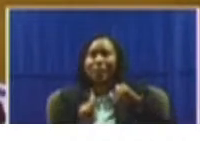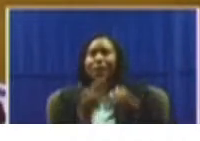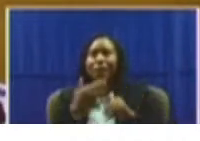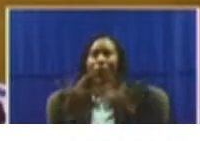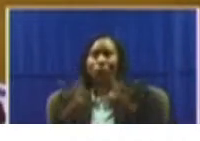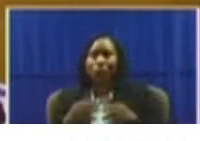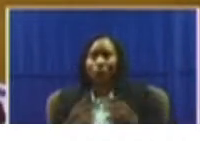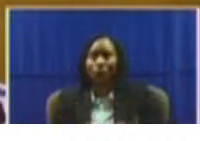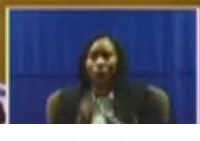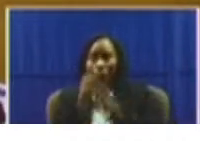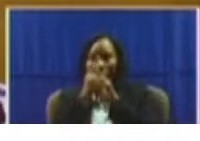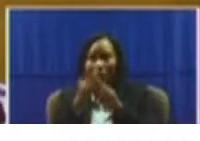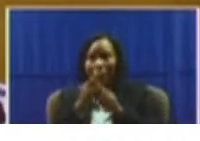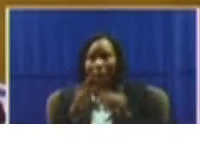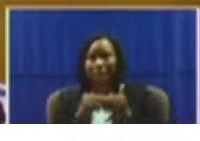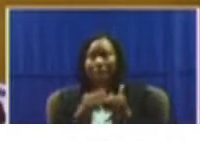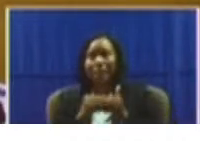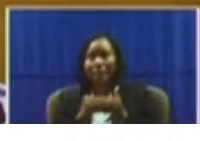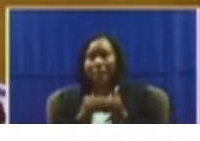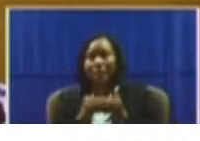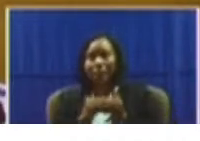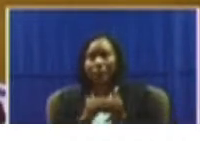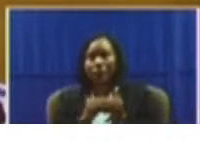honourable members.